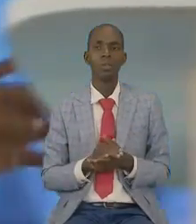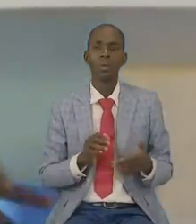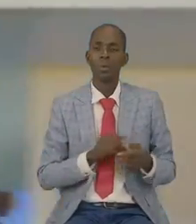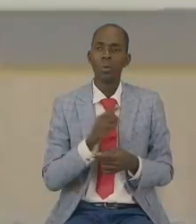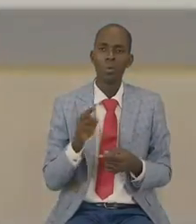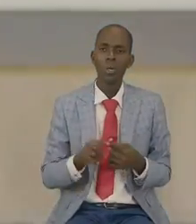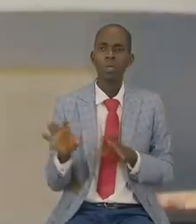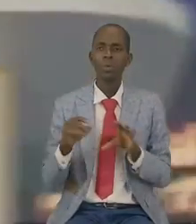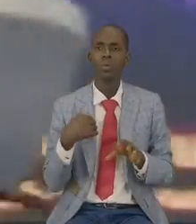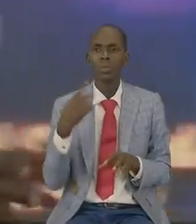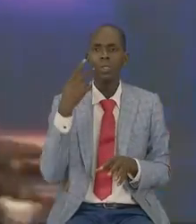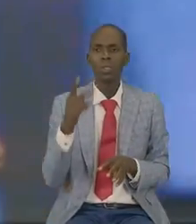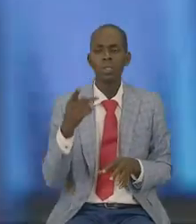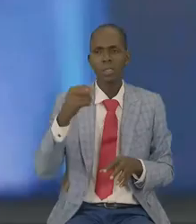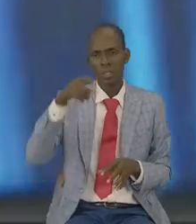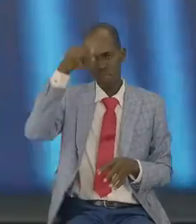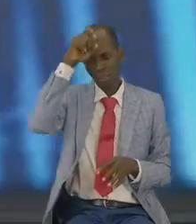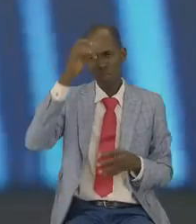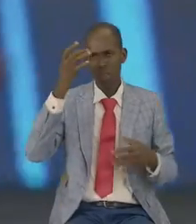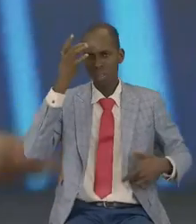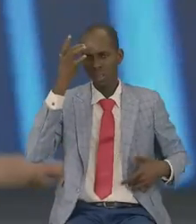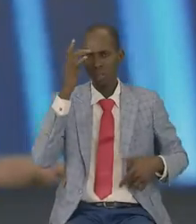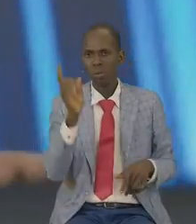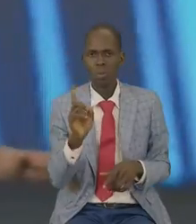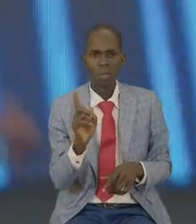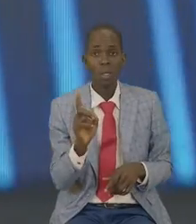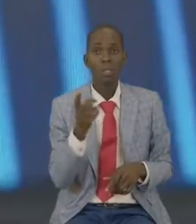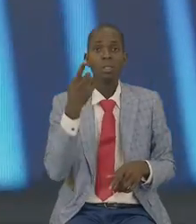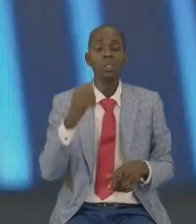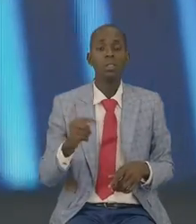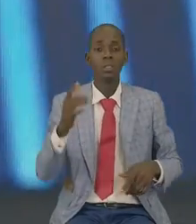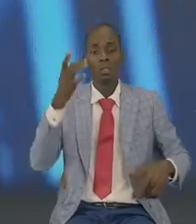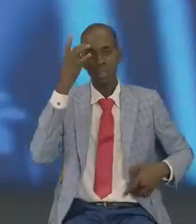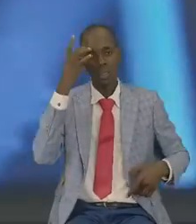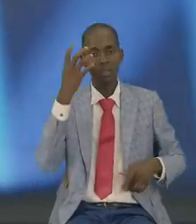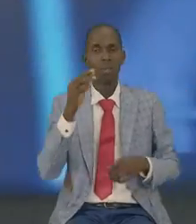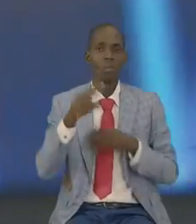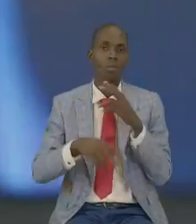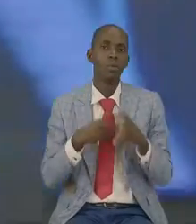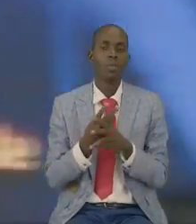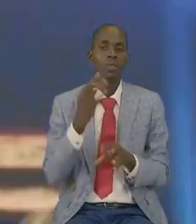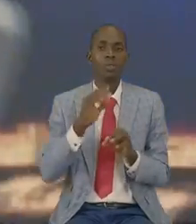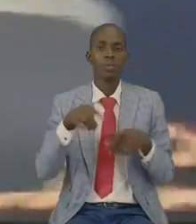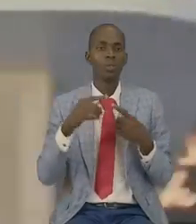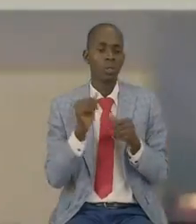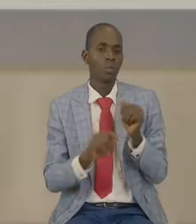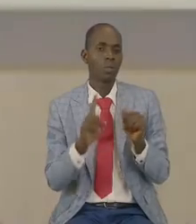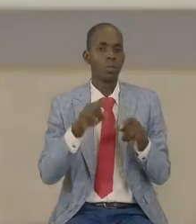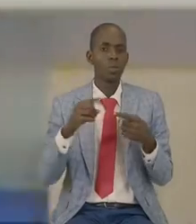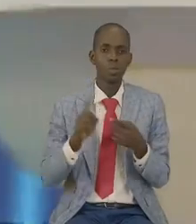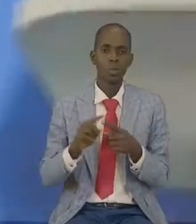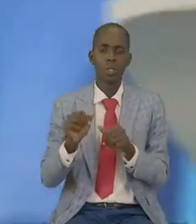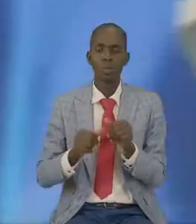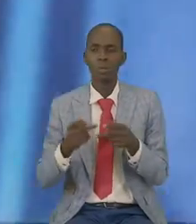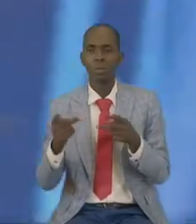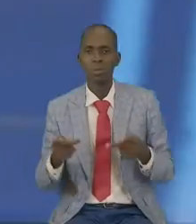the diseases of Egypt? The diseases of the world. If you travel around, go to every village and go to every